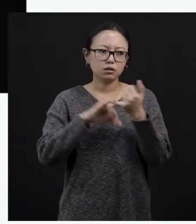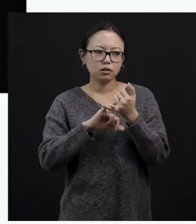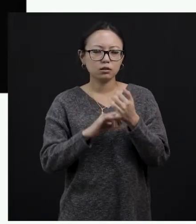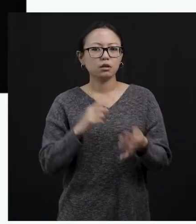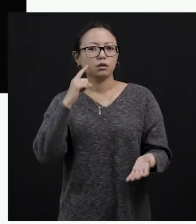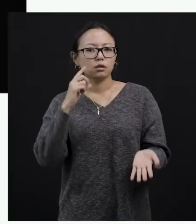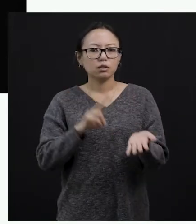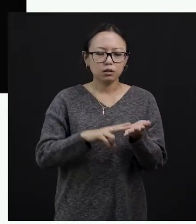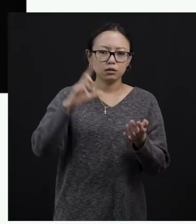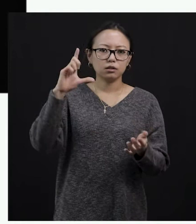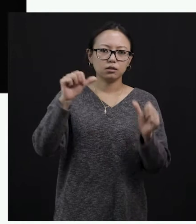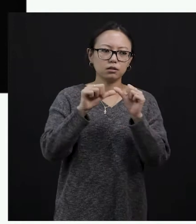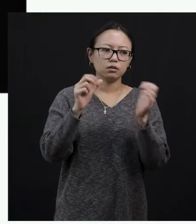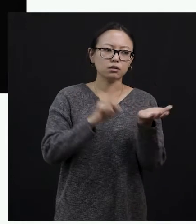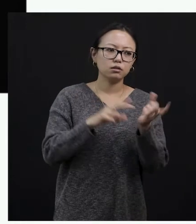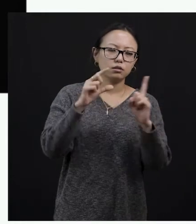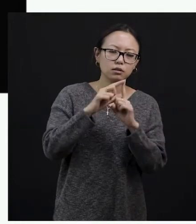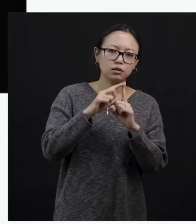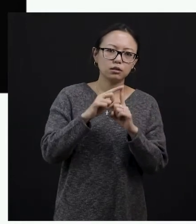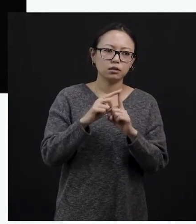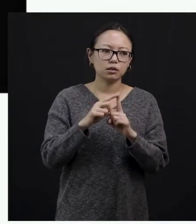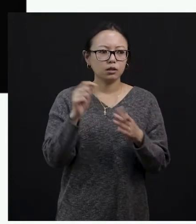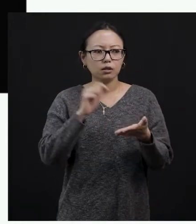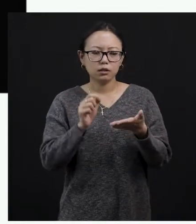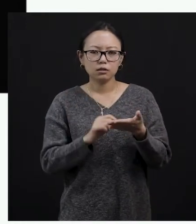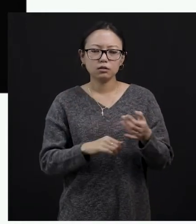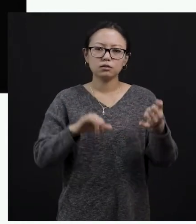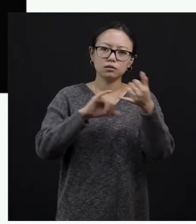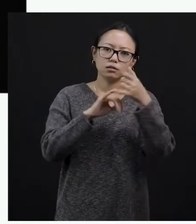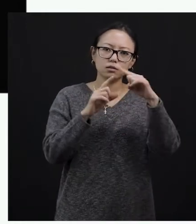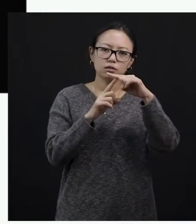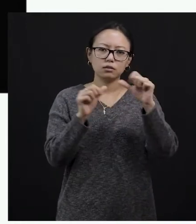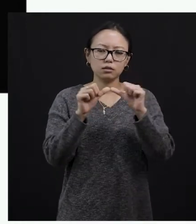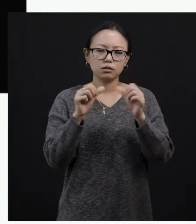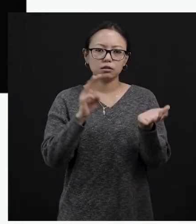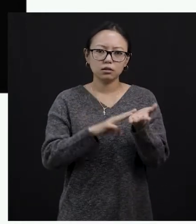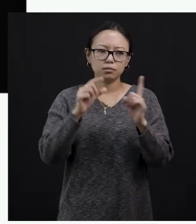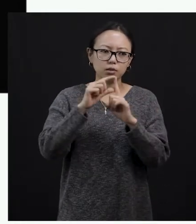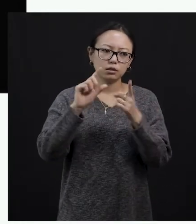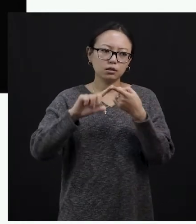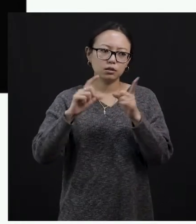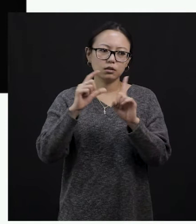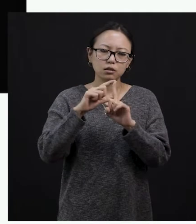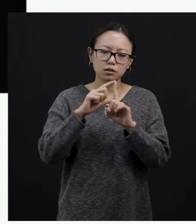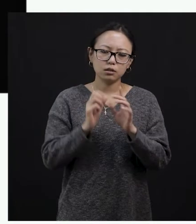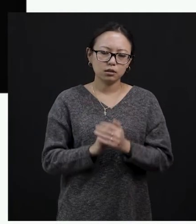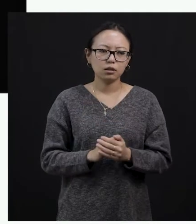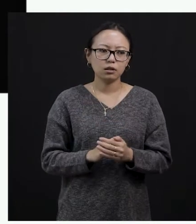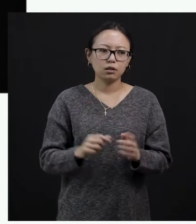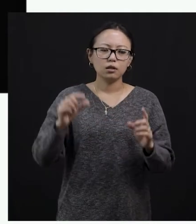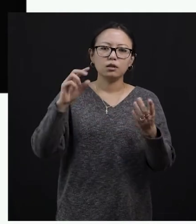one, stamped. The fifth one, through envelopes. And the last one, with the help of